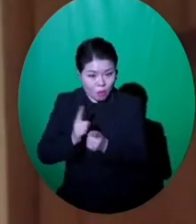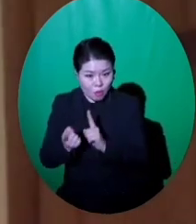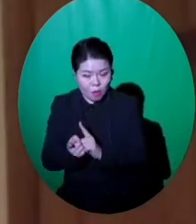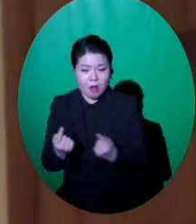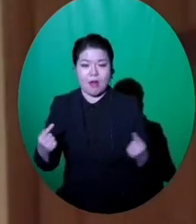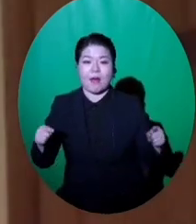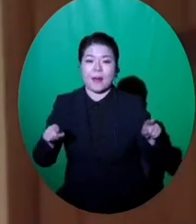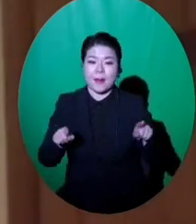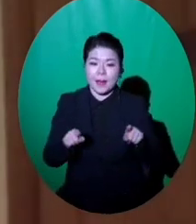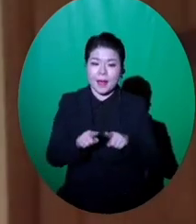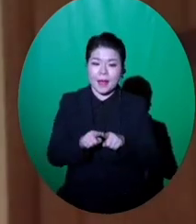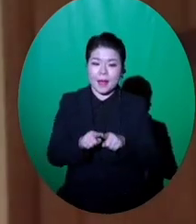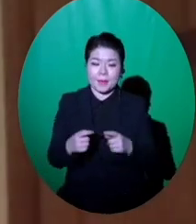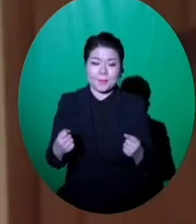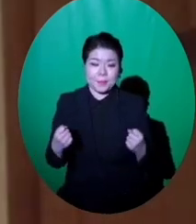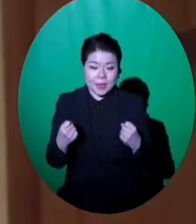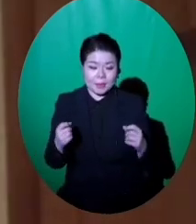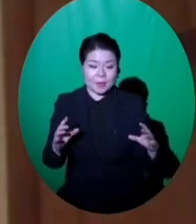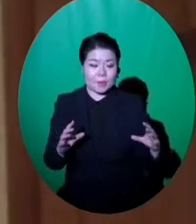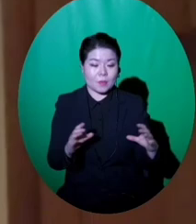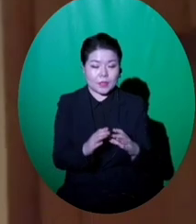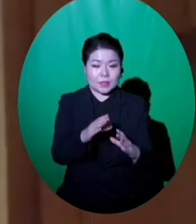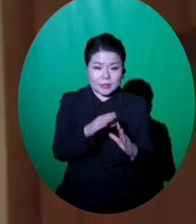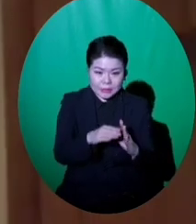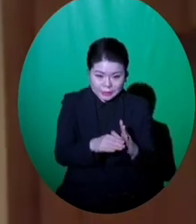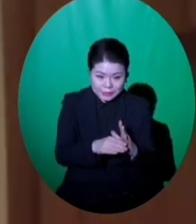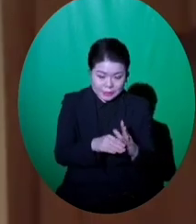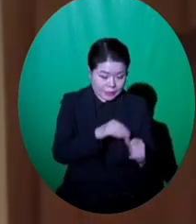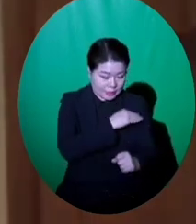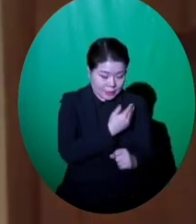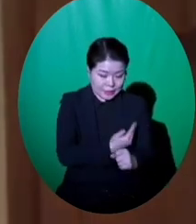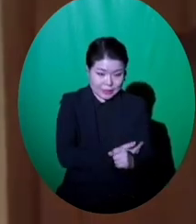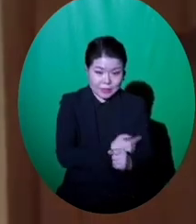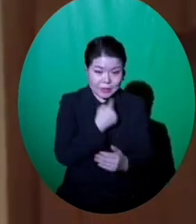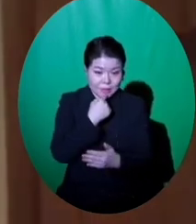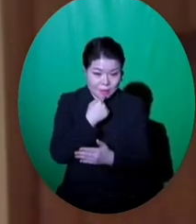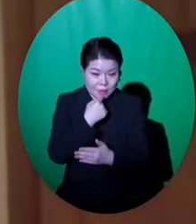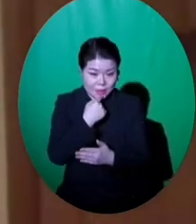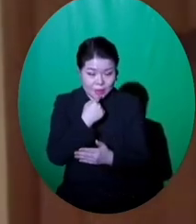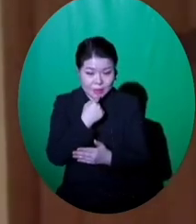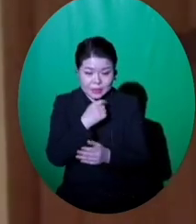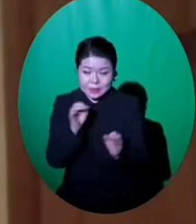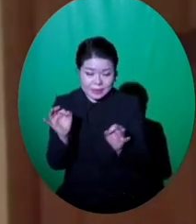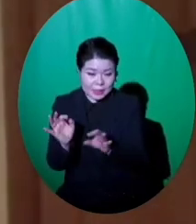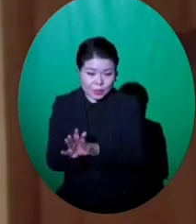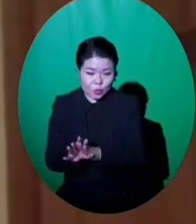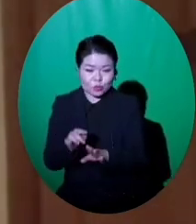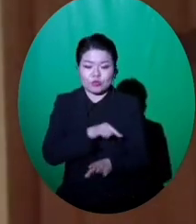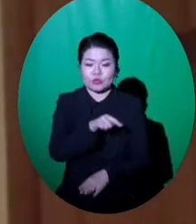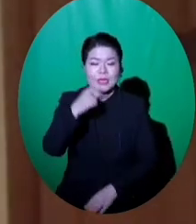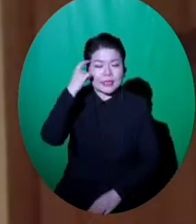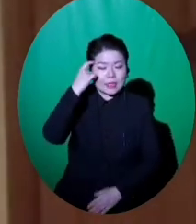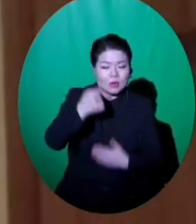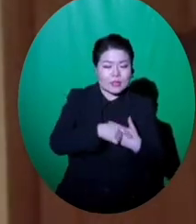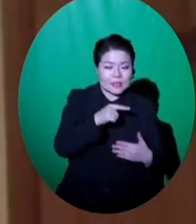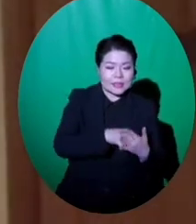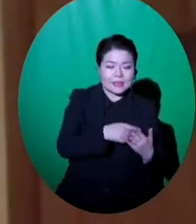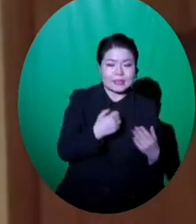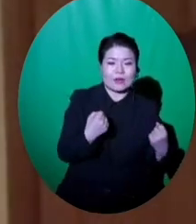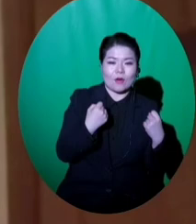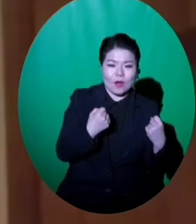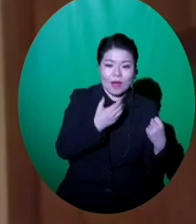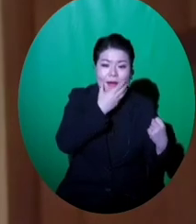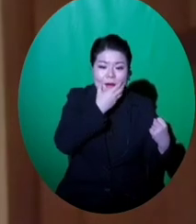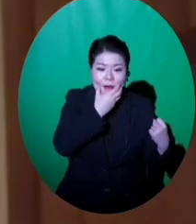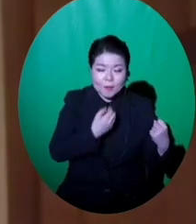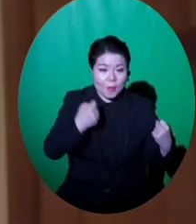Our level of mental illness and unhappiness and depression and abuse and crime, these are